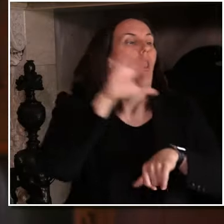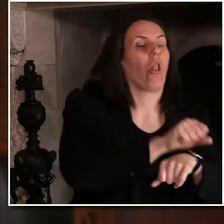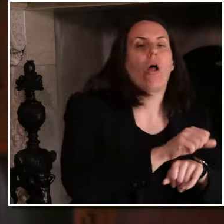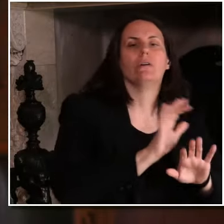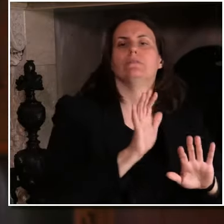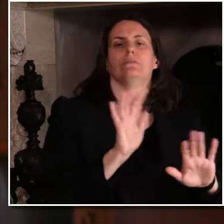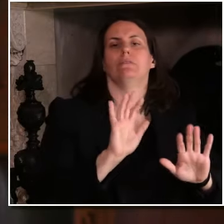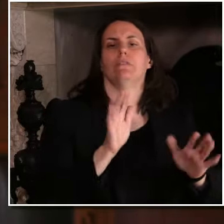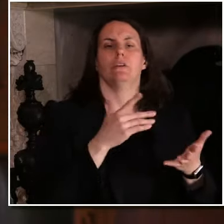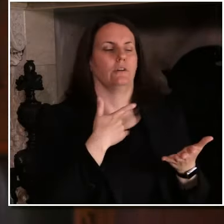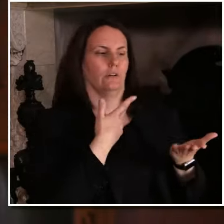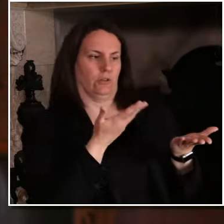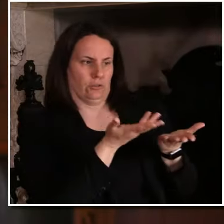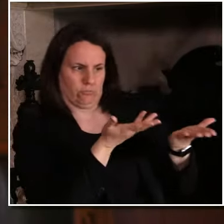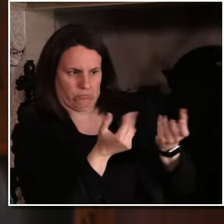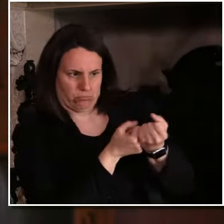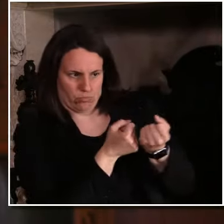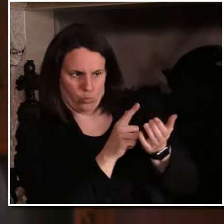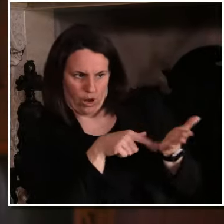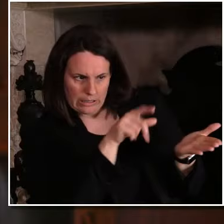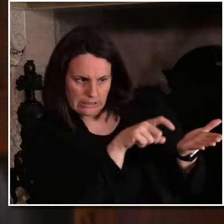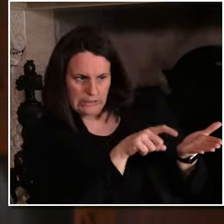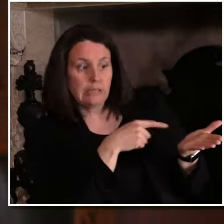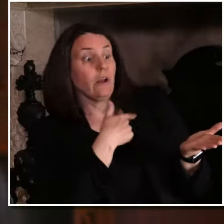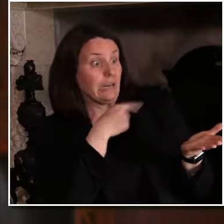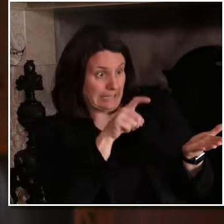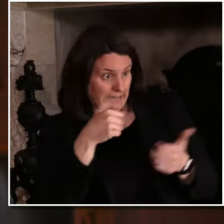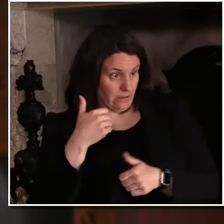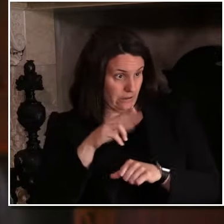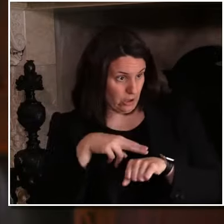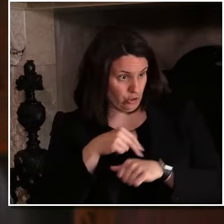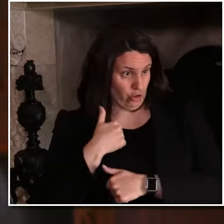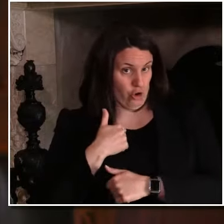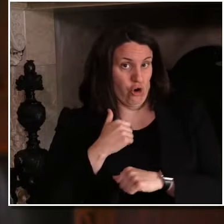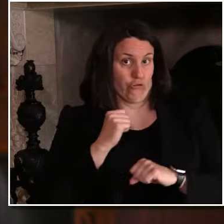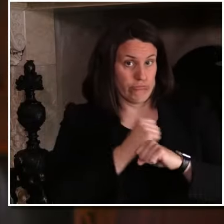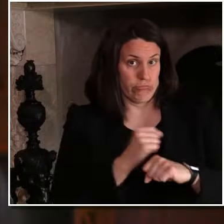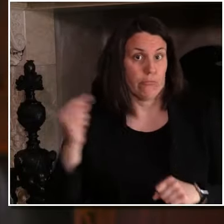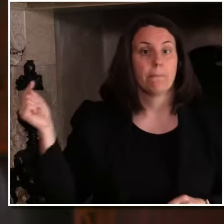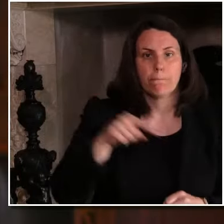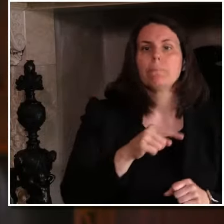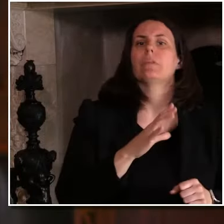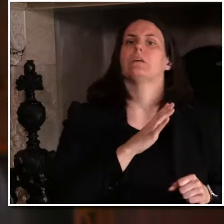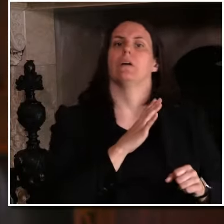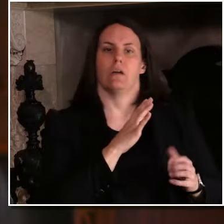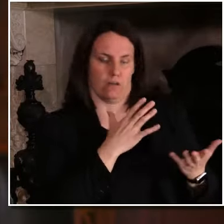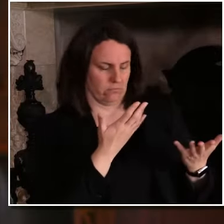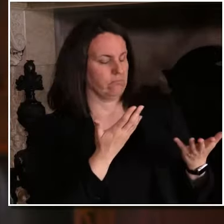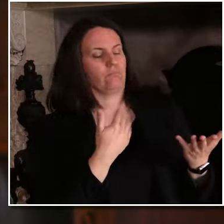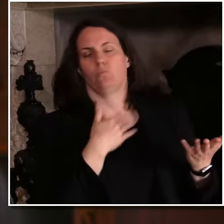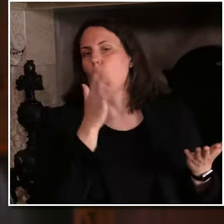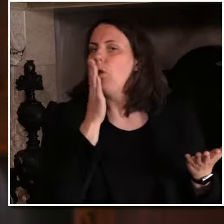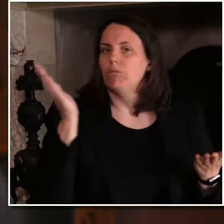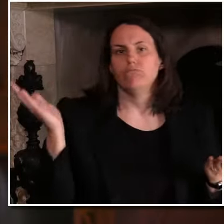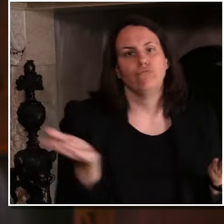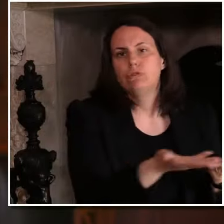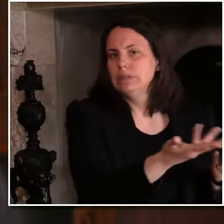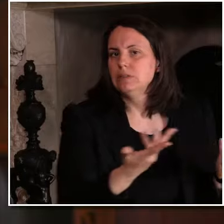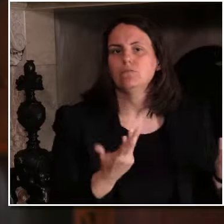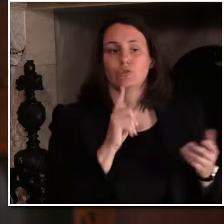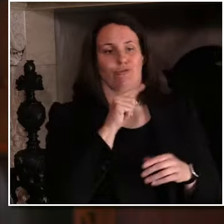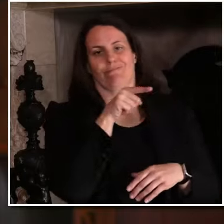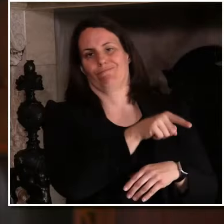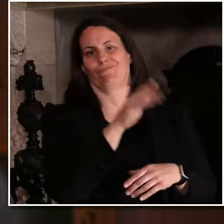We have done that where that has been what would be helpful to them. In this case, it was testing supplies, which we